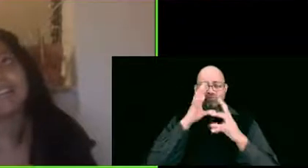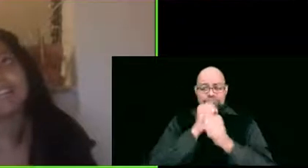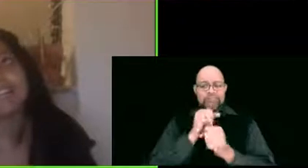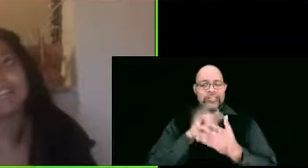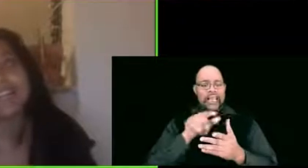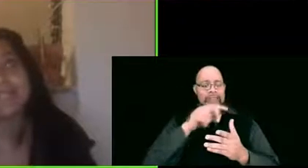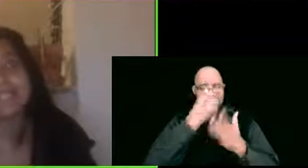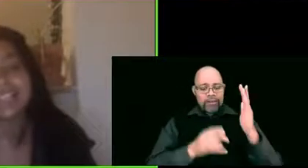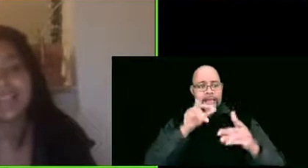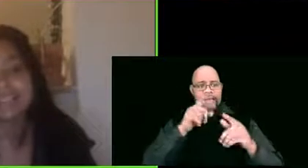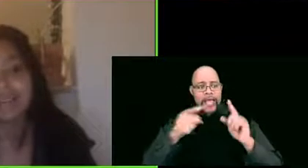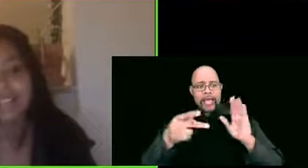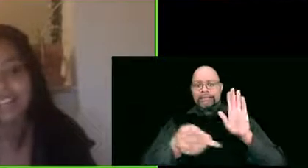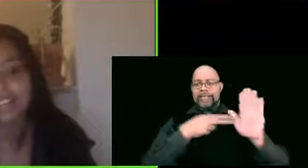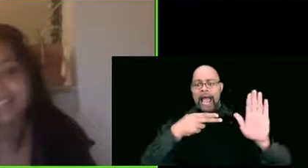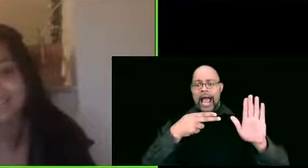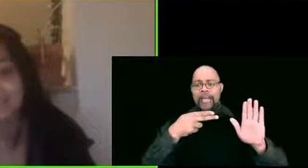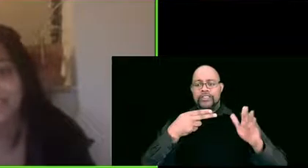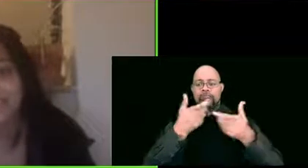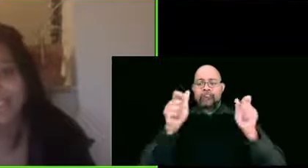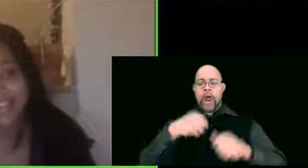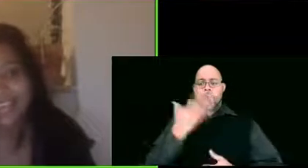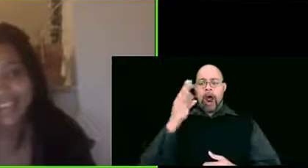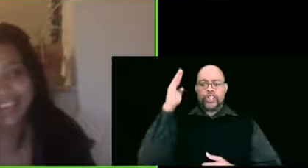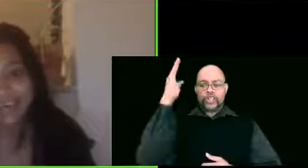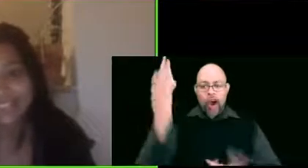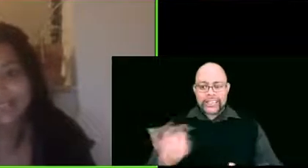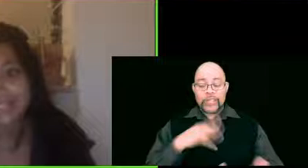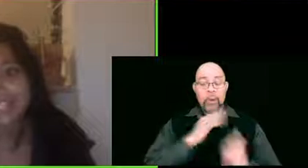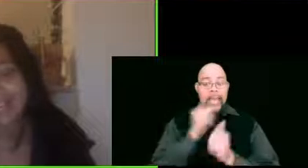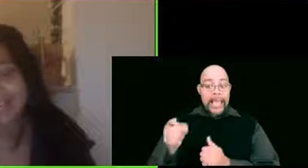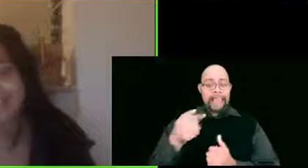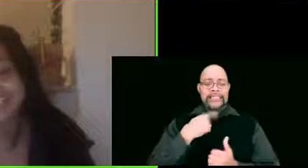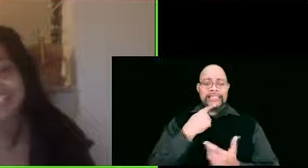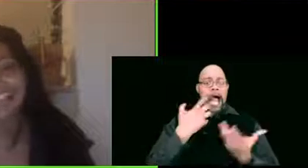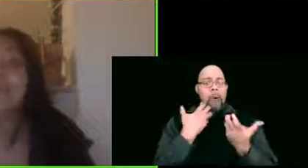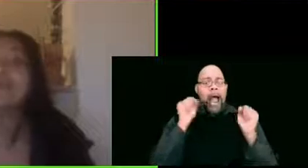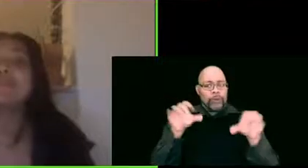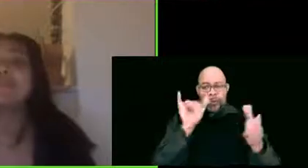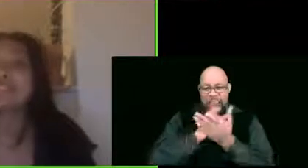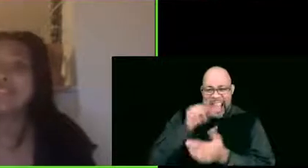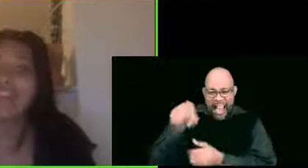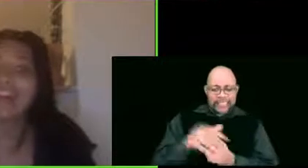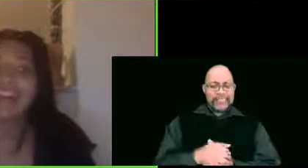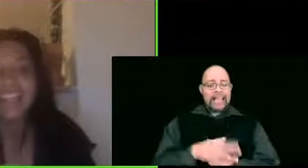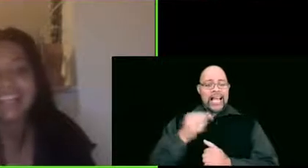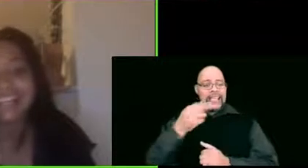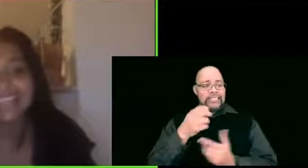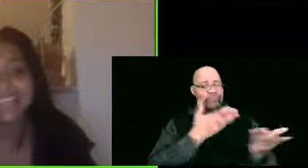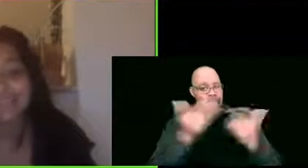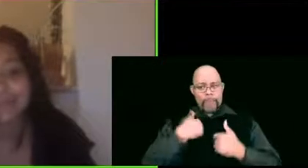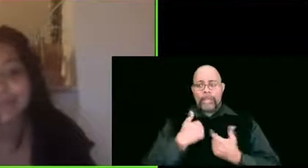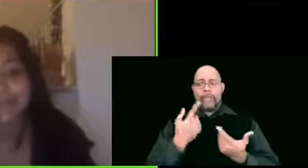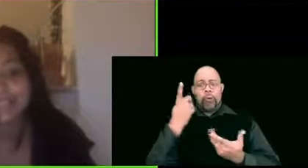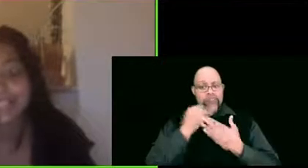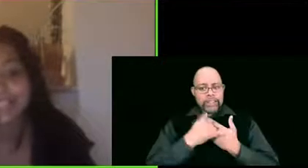that he freedives down to those depths and then tags great white sharks. And I was talking to him and I was just like, I want to be able to do that. And